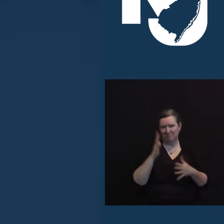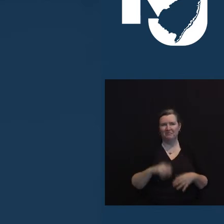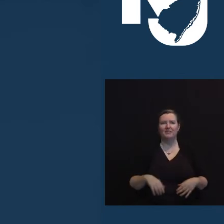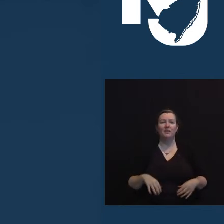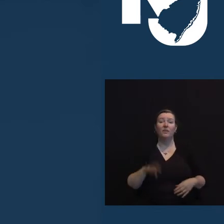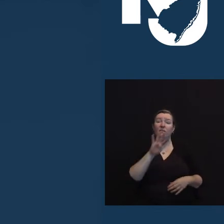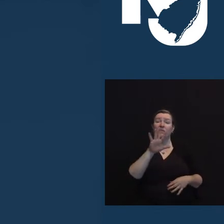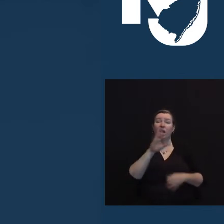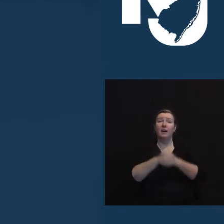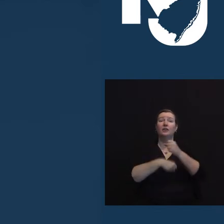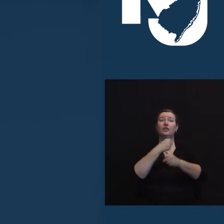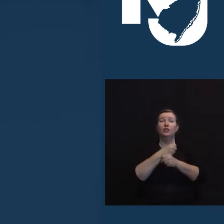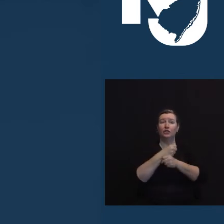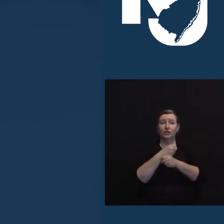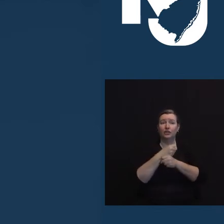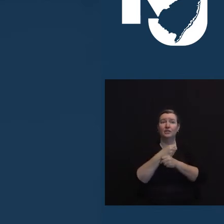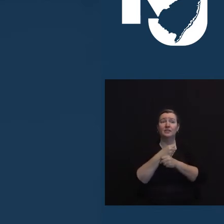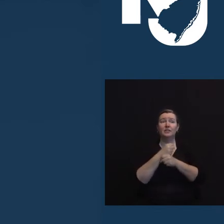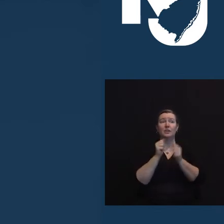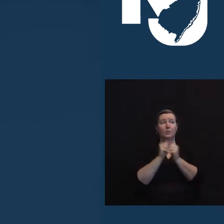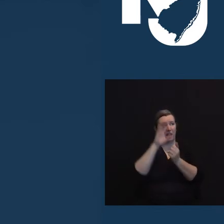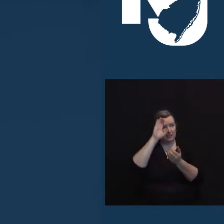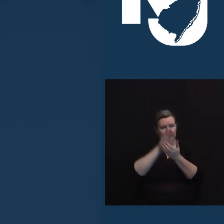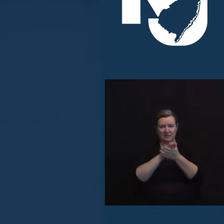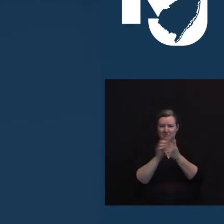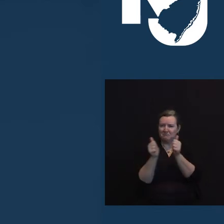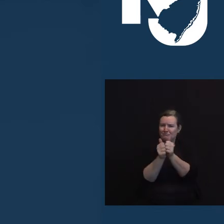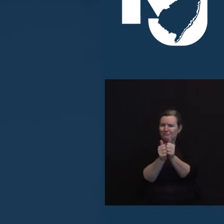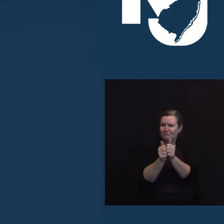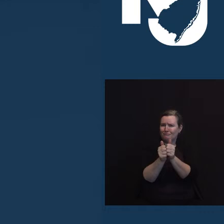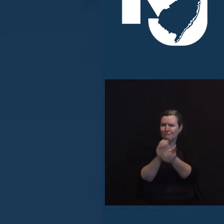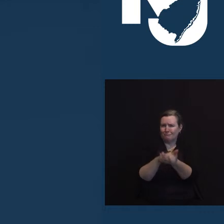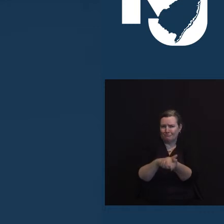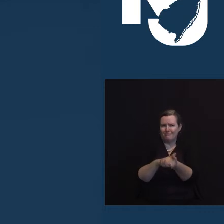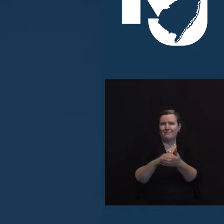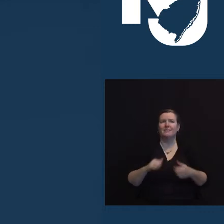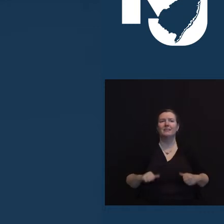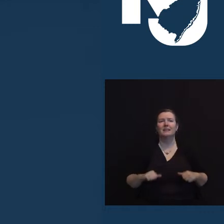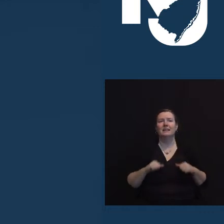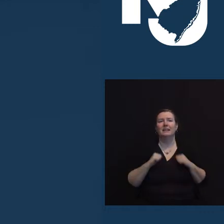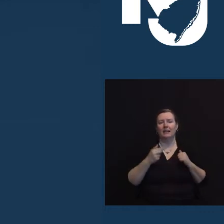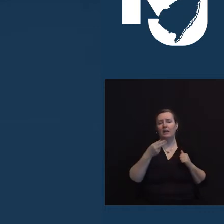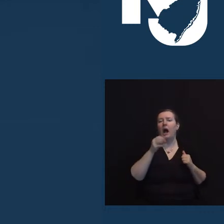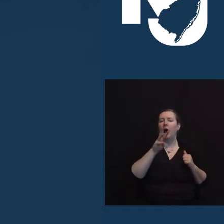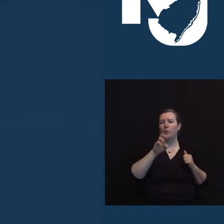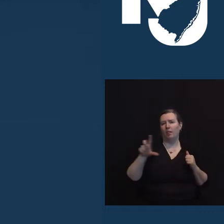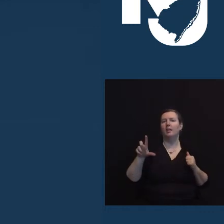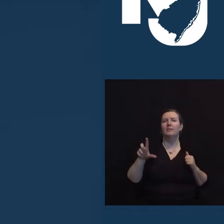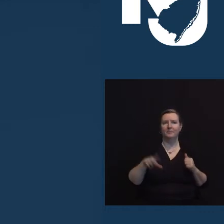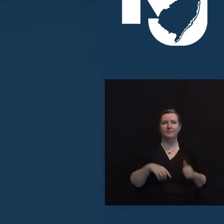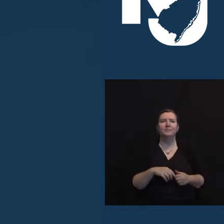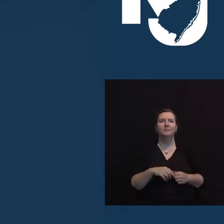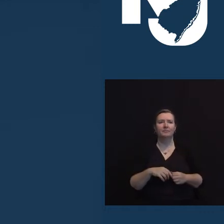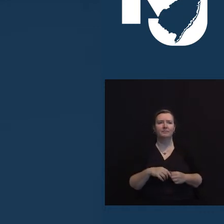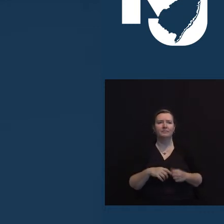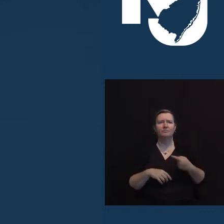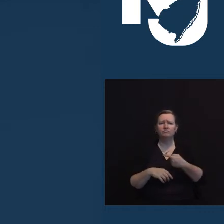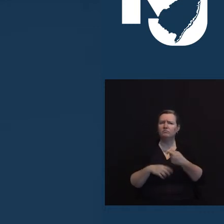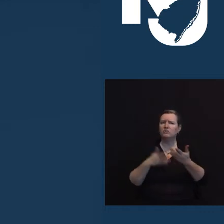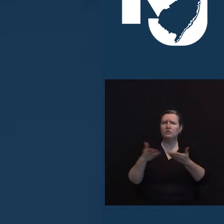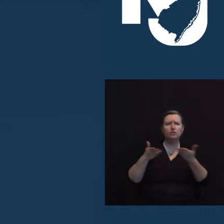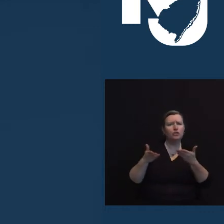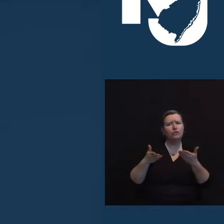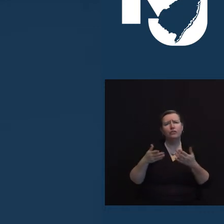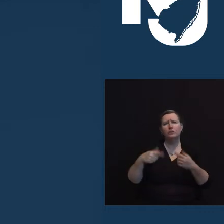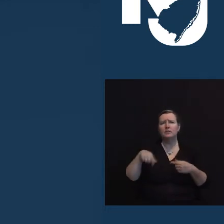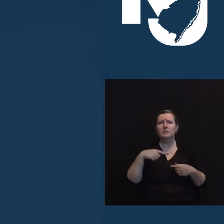left called Howell home, and Howell in turn called her to service. In 1981, Sue won a seat